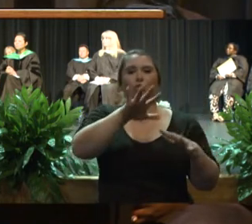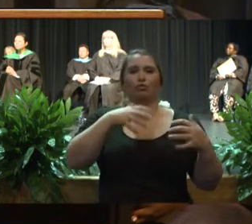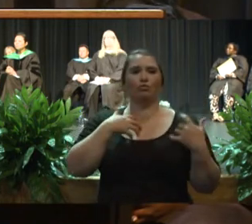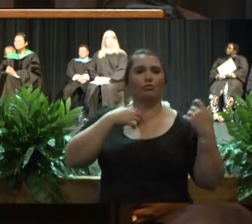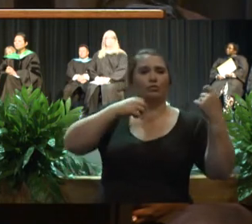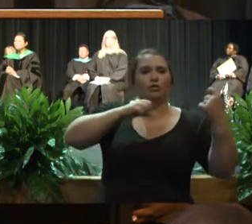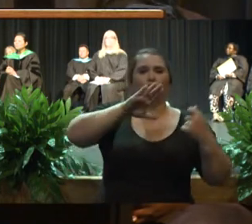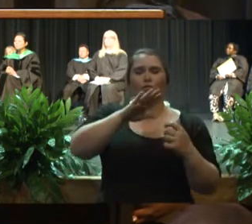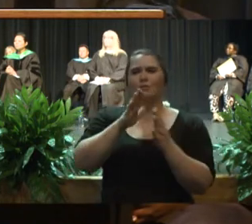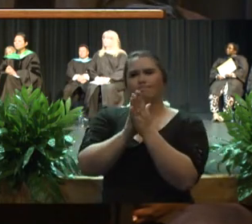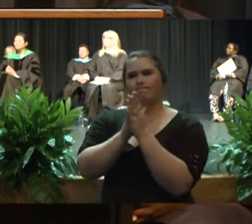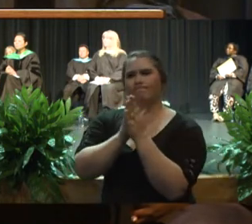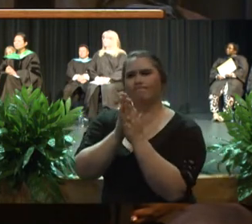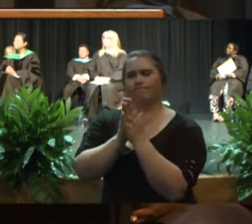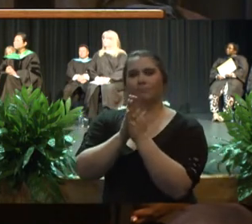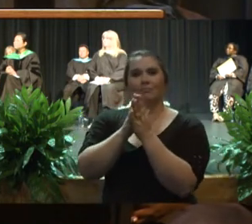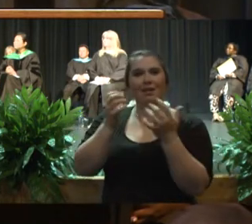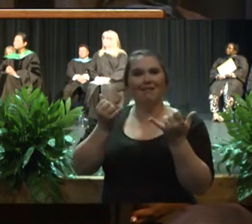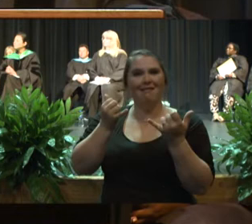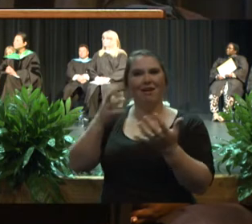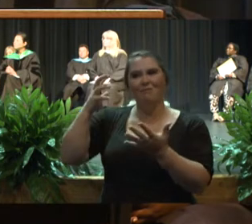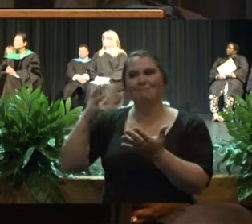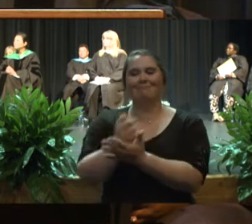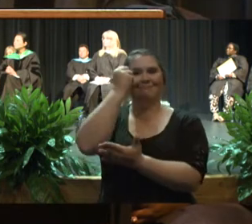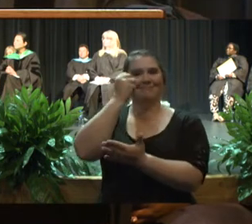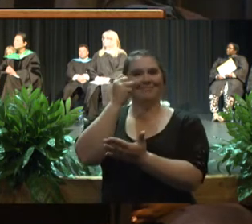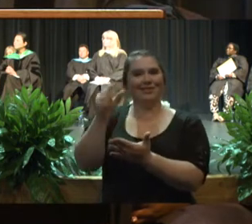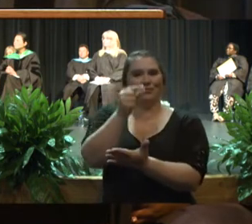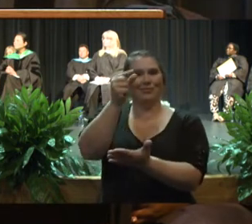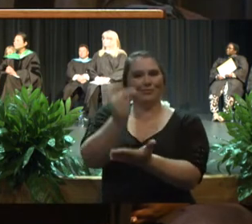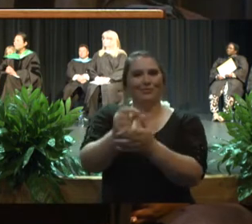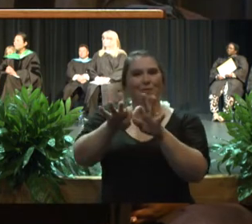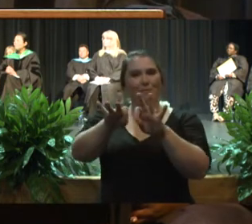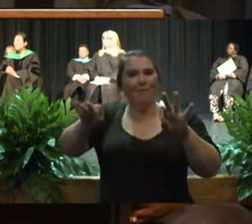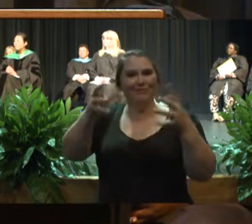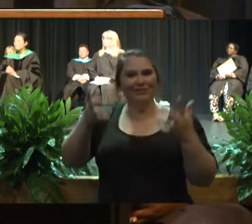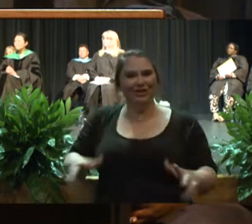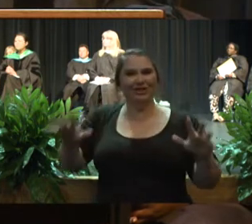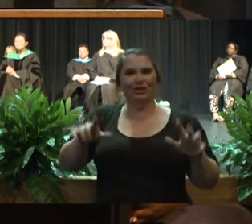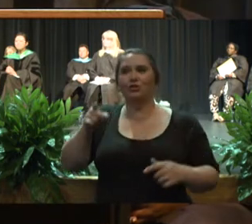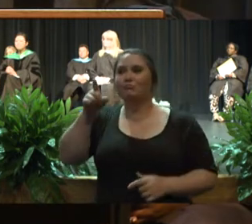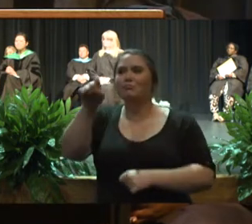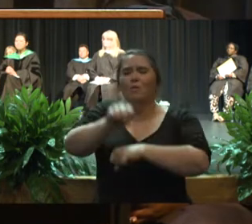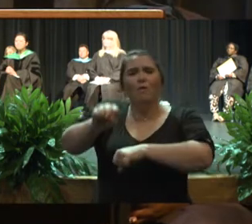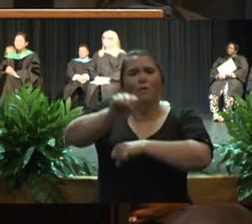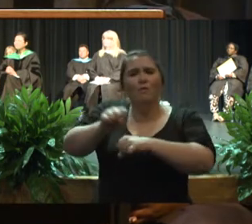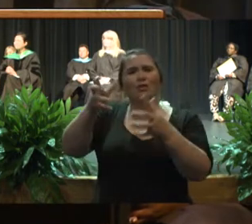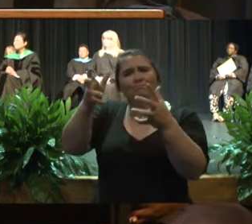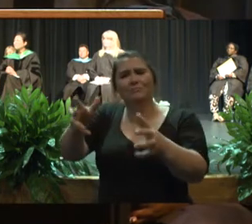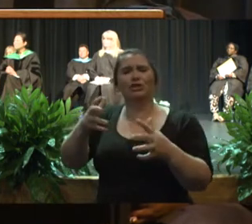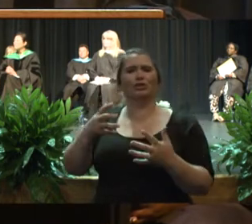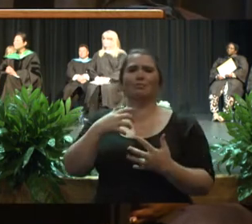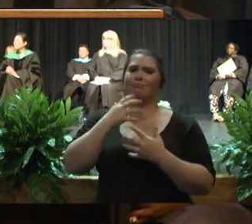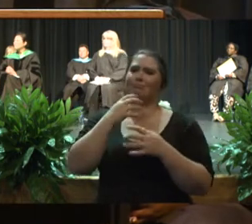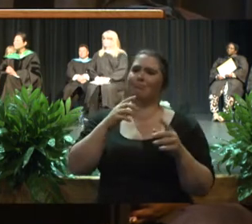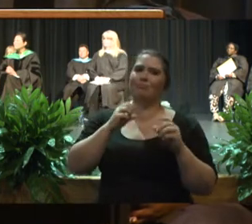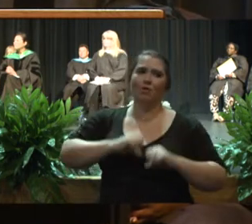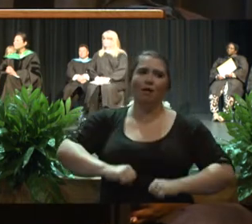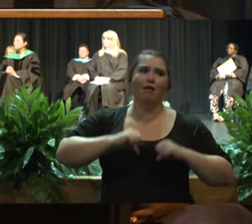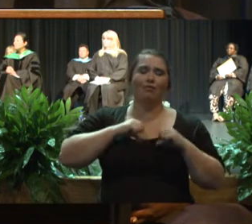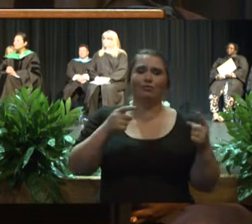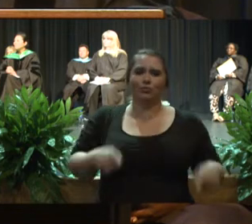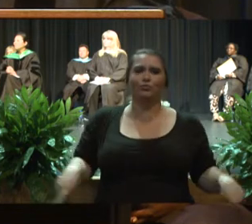courage and determination to earn a high school diploma. You've worked hard for this, and we're so proud of